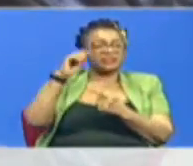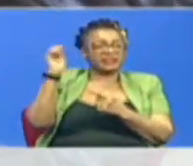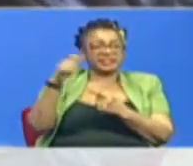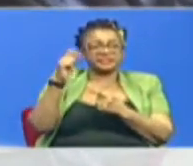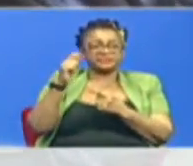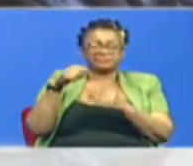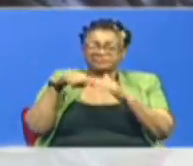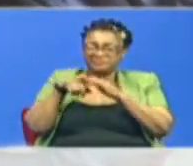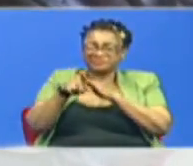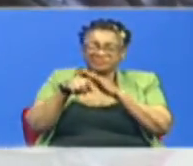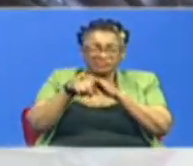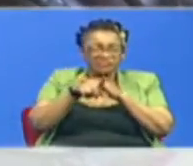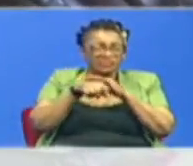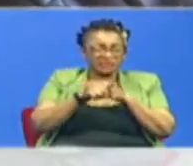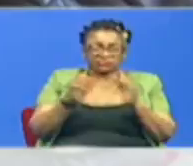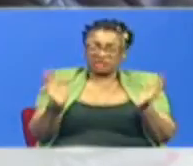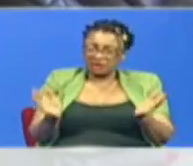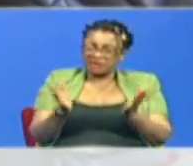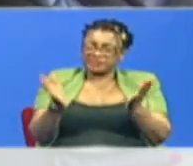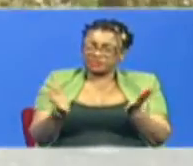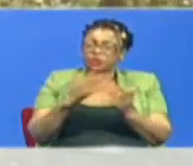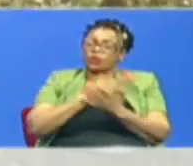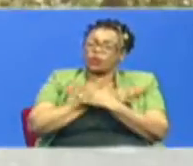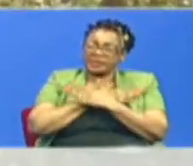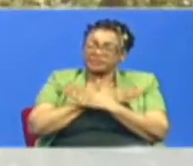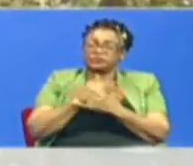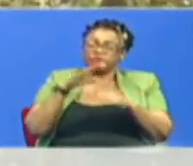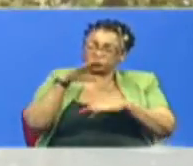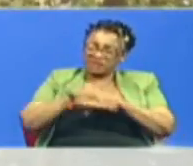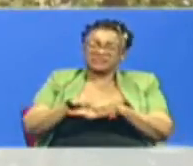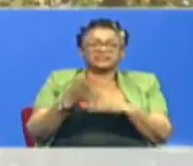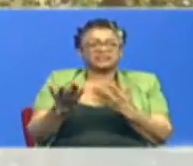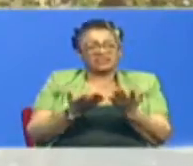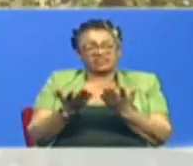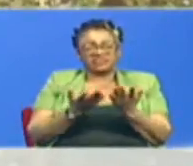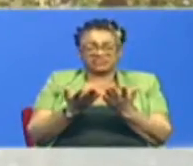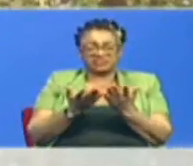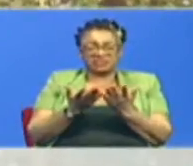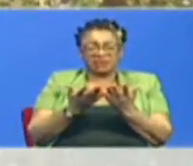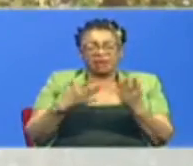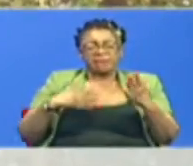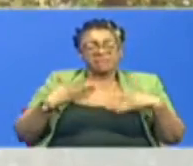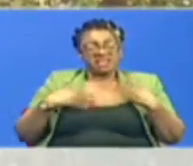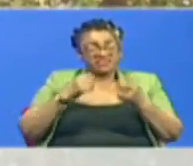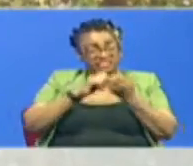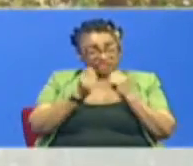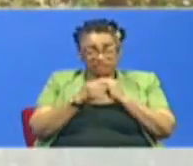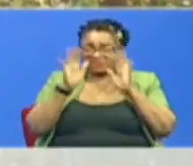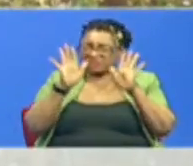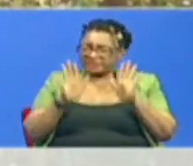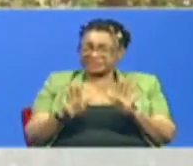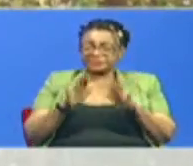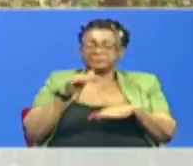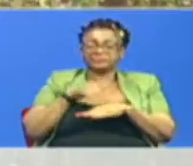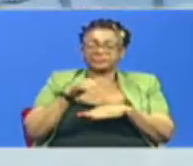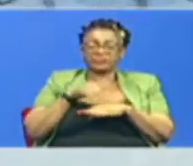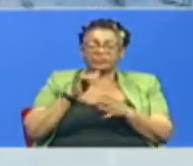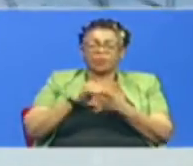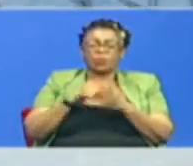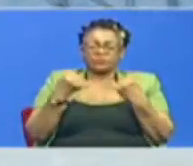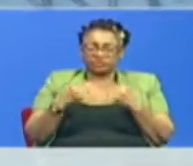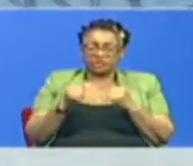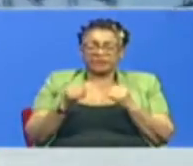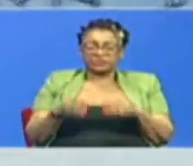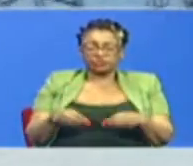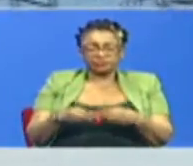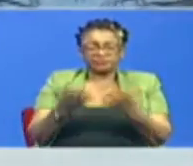door, encouraging their colleagues to seek such services. Behavior change is a key message that we really push out there. And